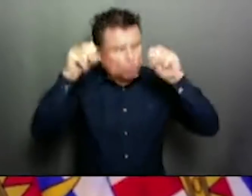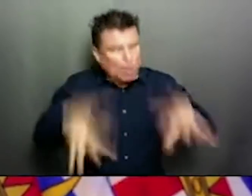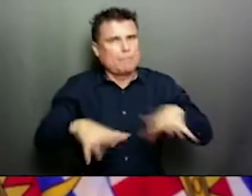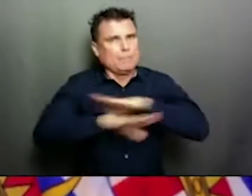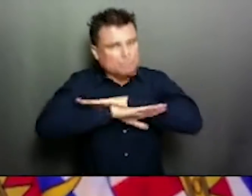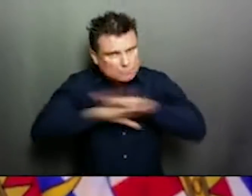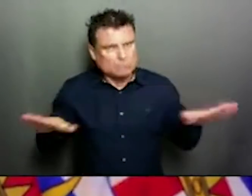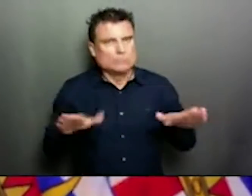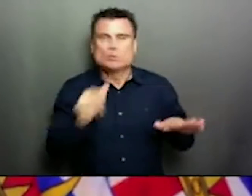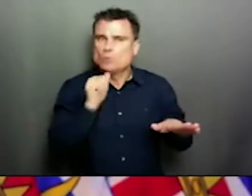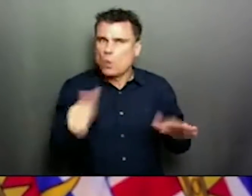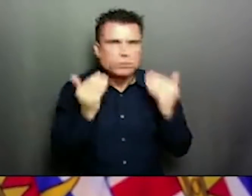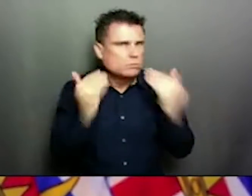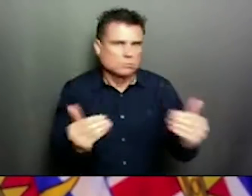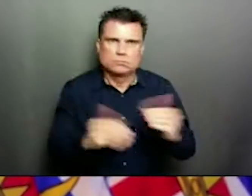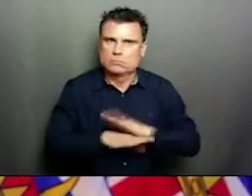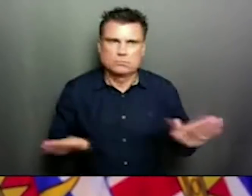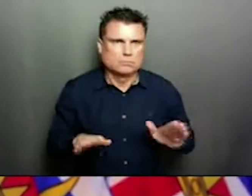Do you have a follow-up, Richard?